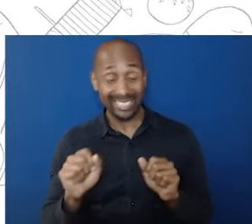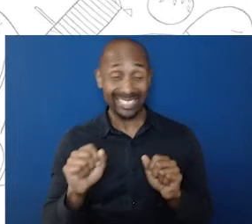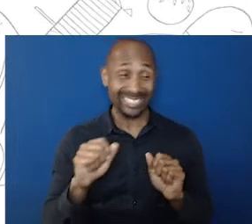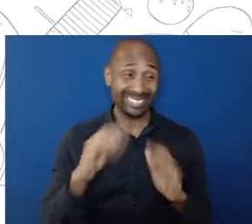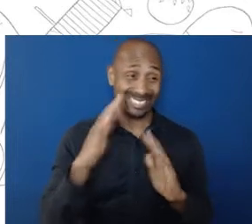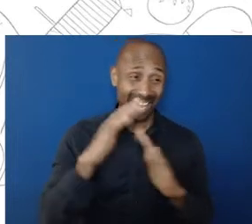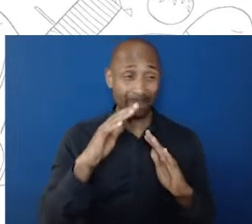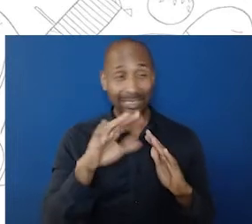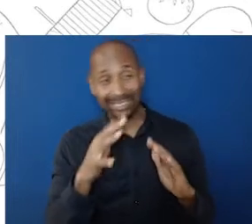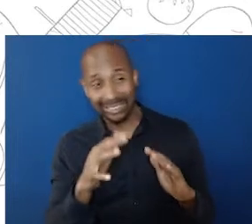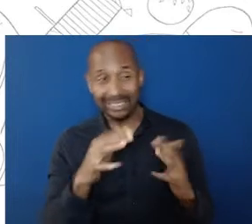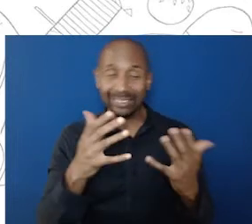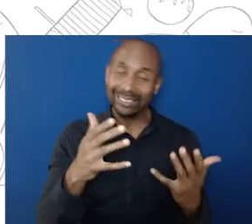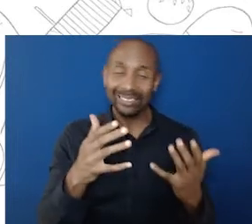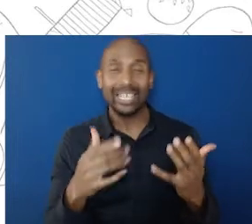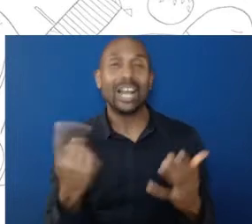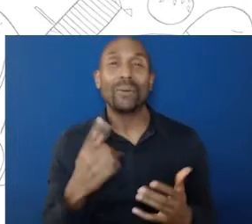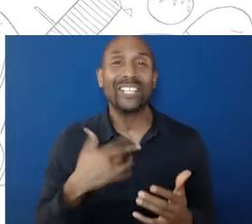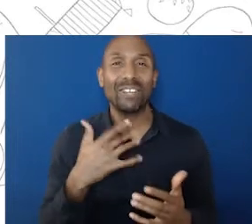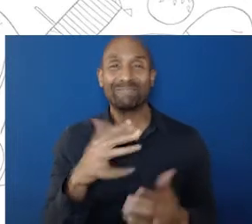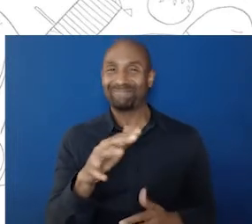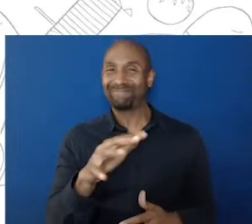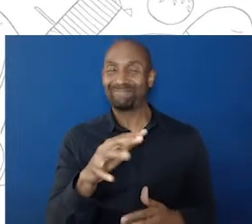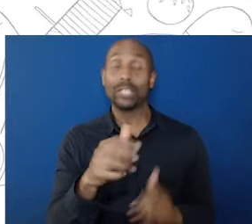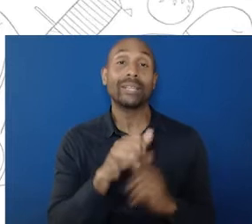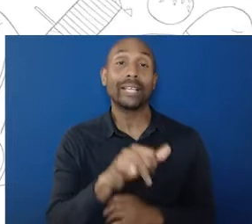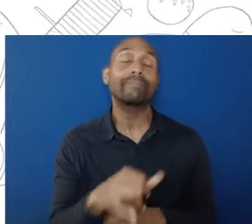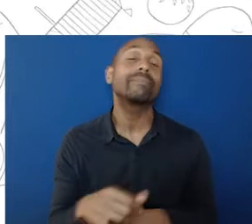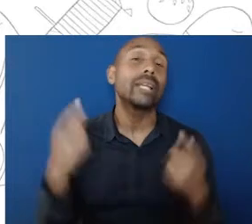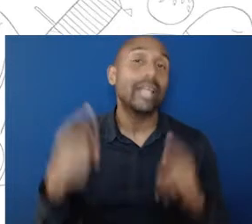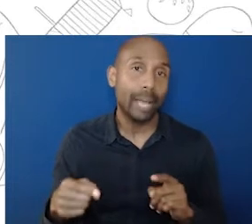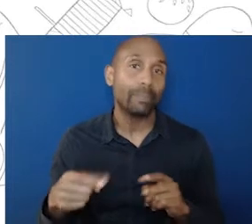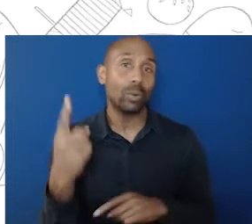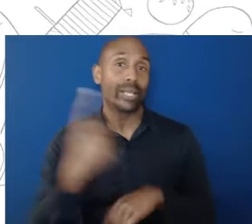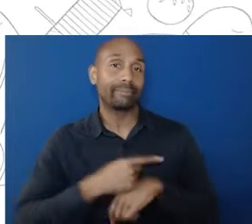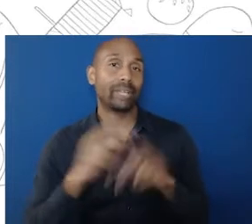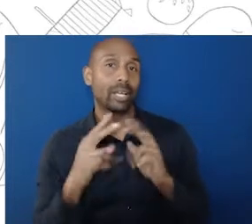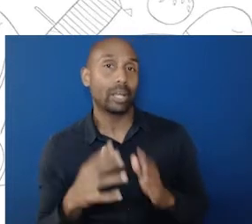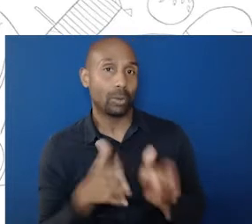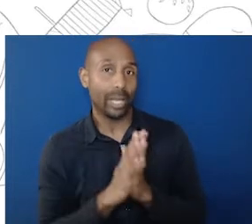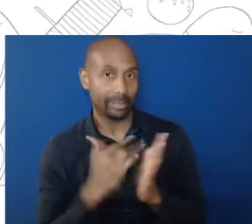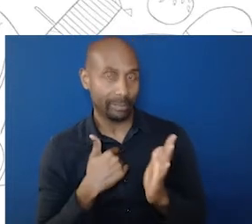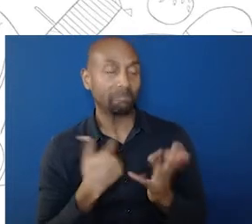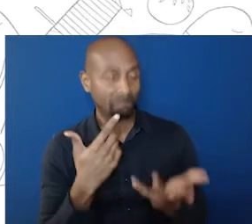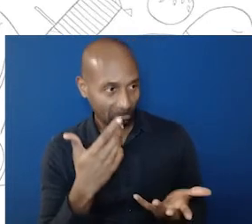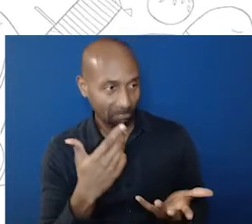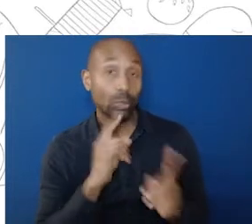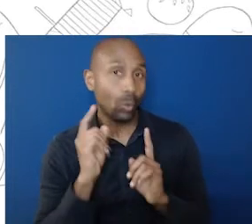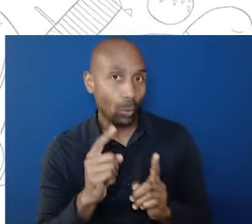abilities. And one day I had a couple who commissioned me to make gold wedding bands for